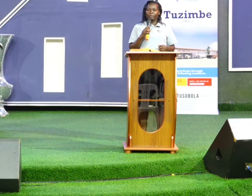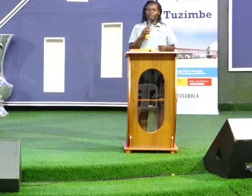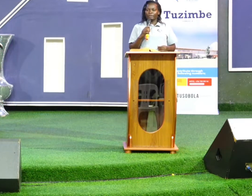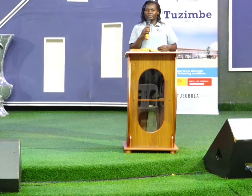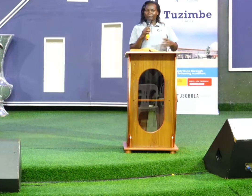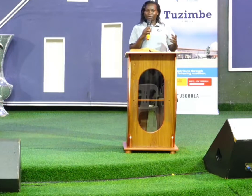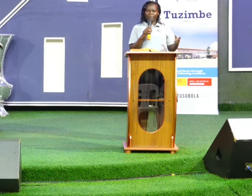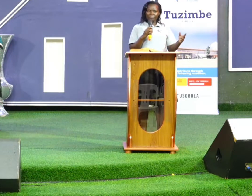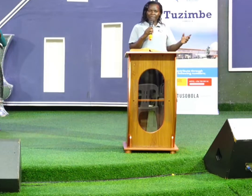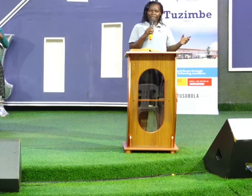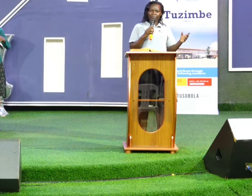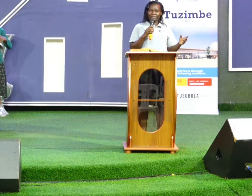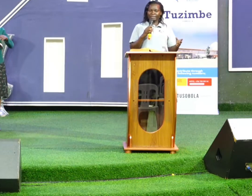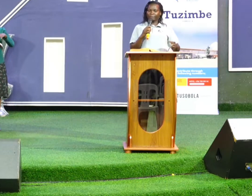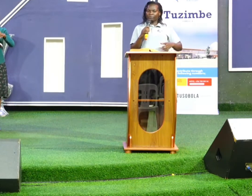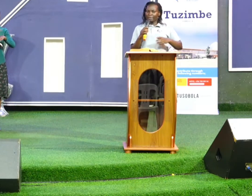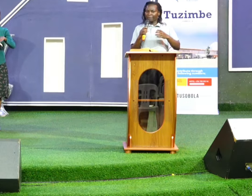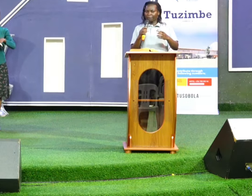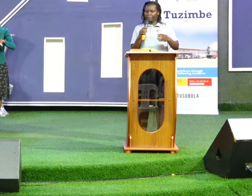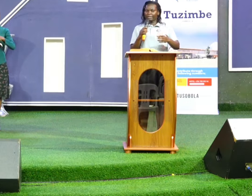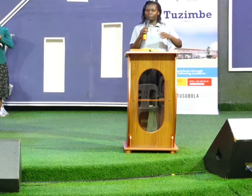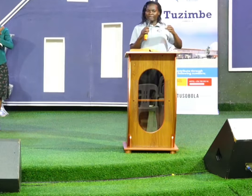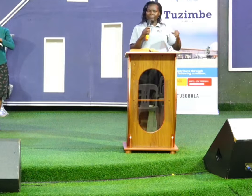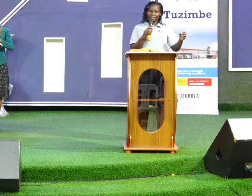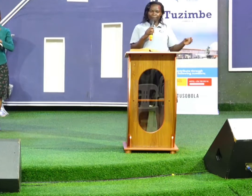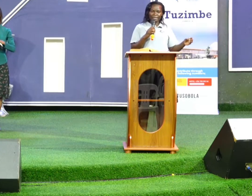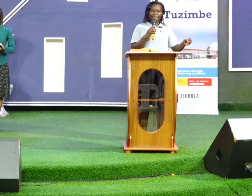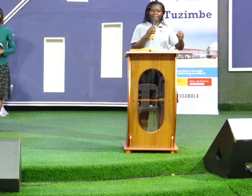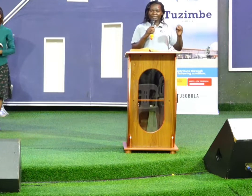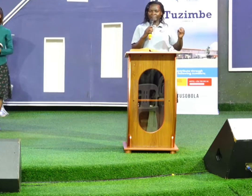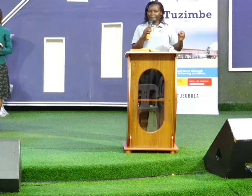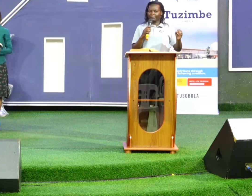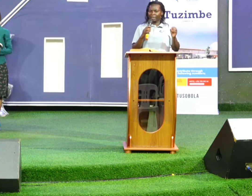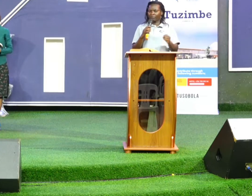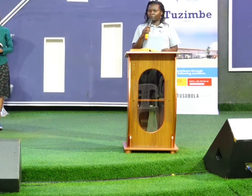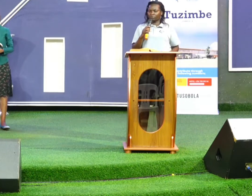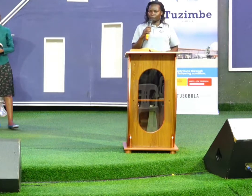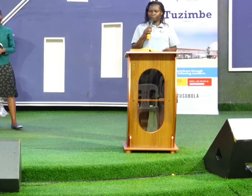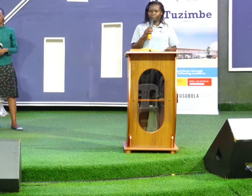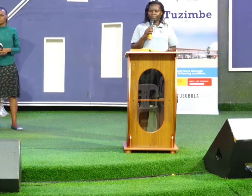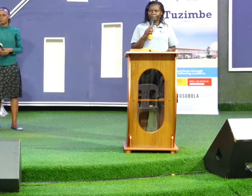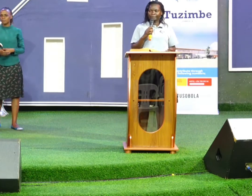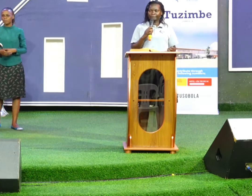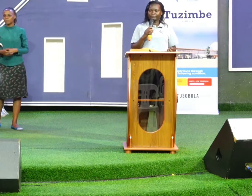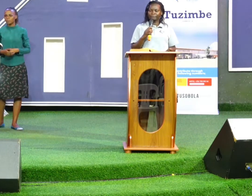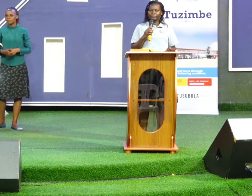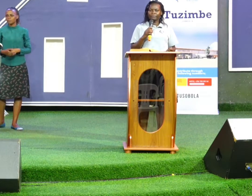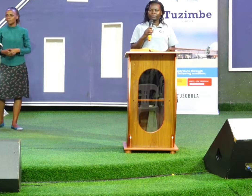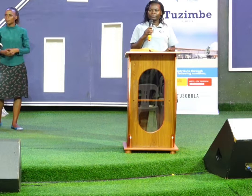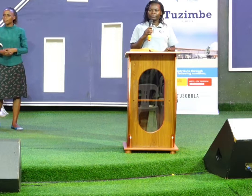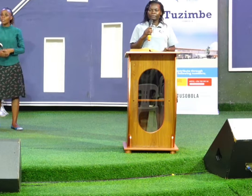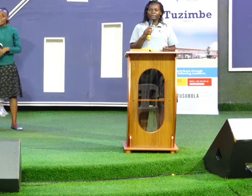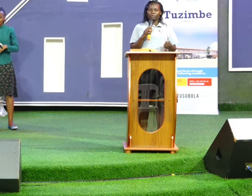edduuka eririe. Someone may be in a business but when they fear to become independent and start up their own shop.